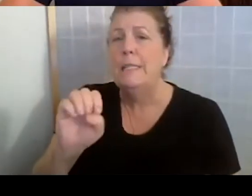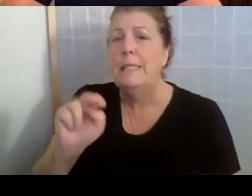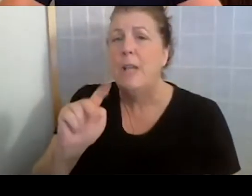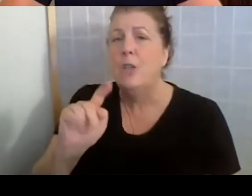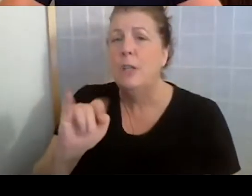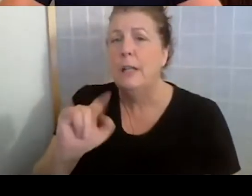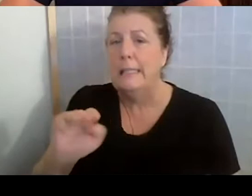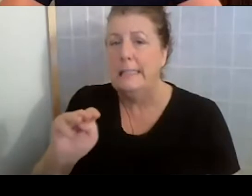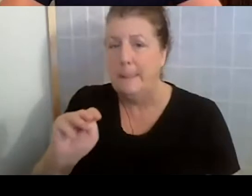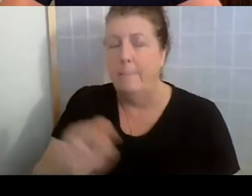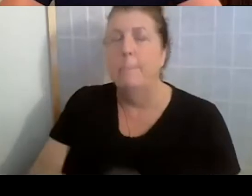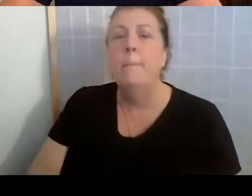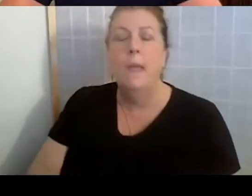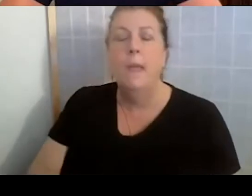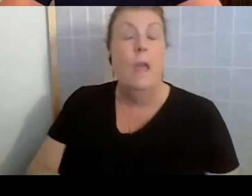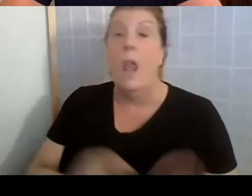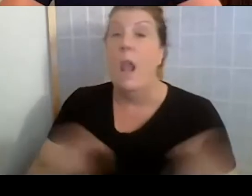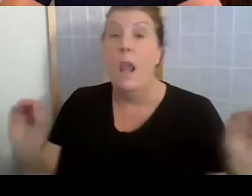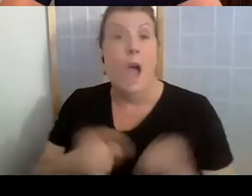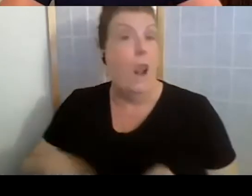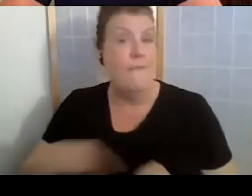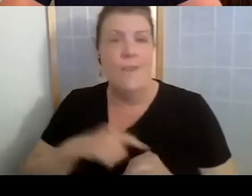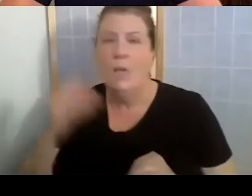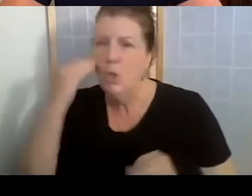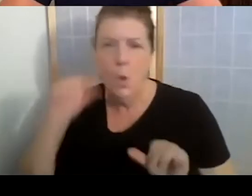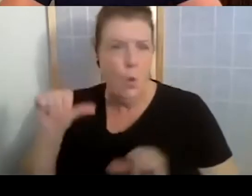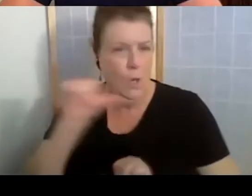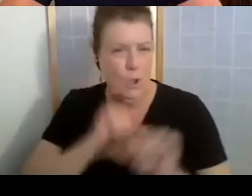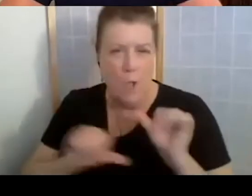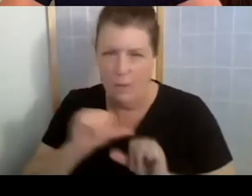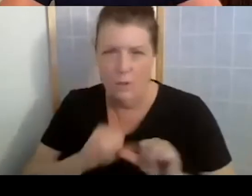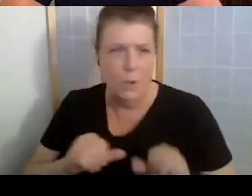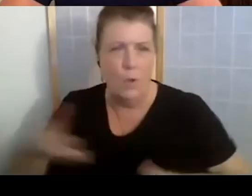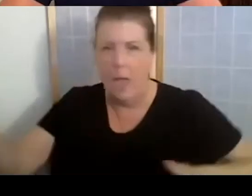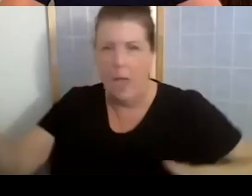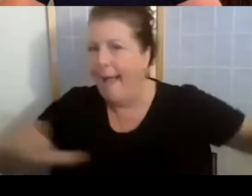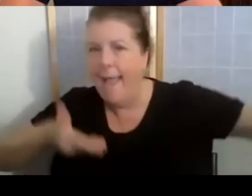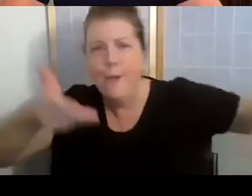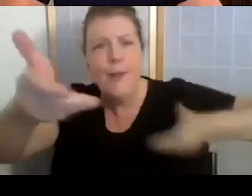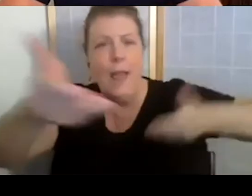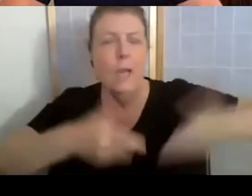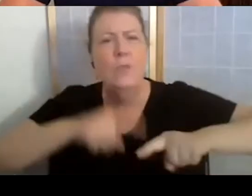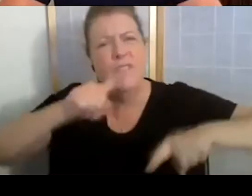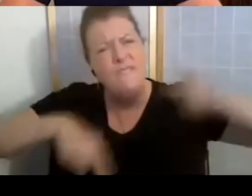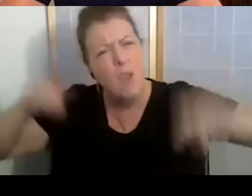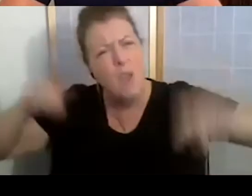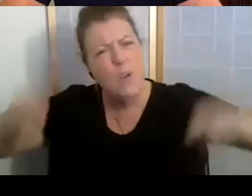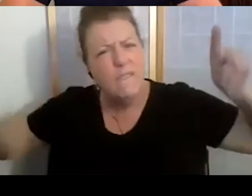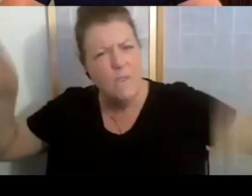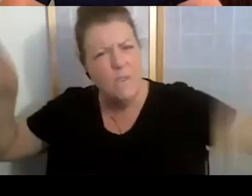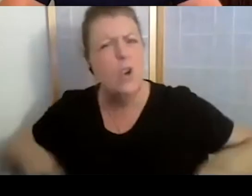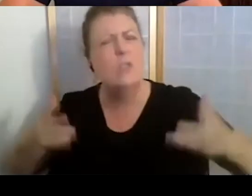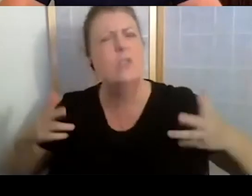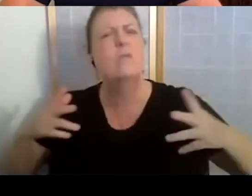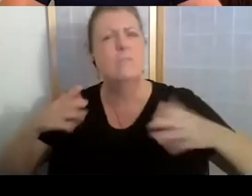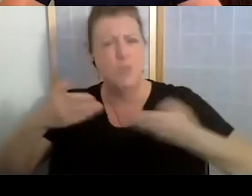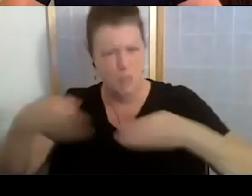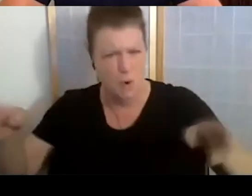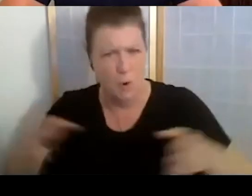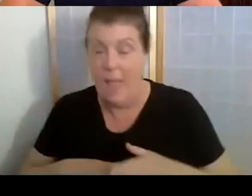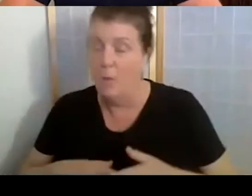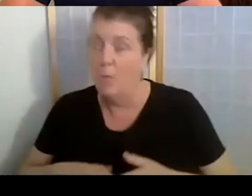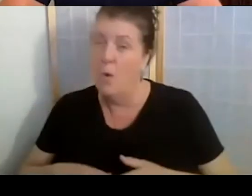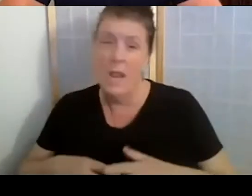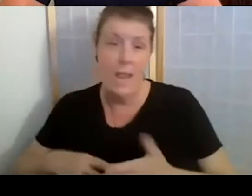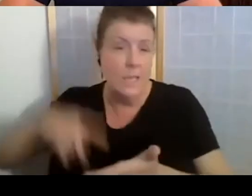hired, she didn't know anyone on the staff. And so we got it. It was a very diverse room. And we really got in it.